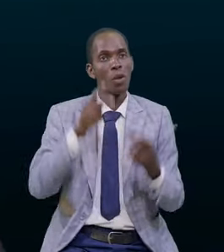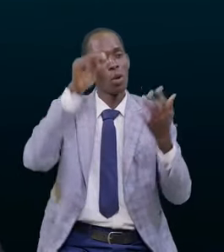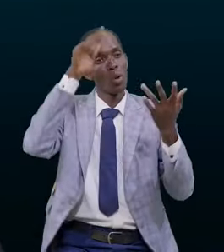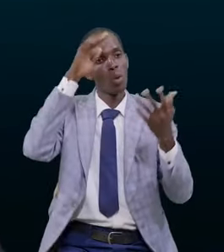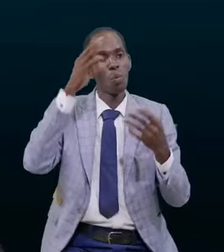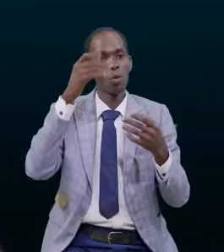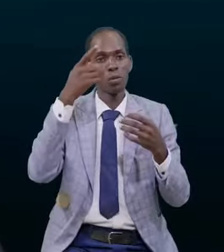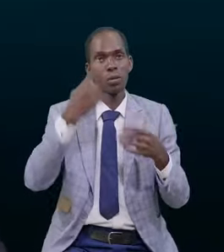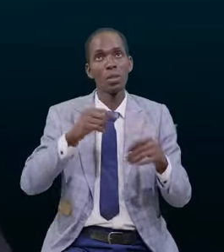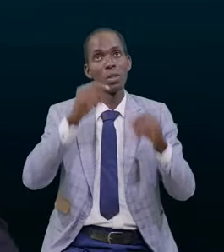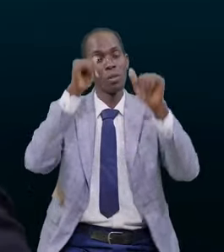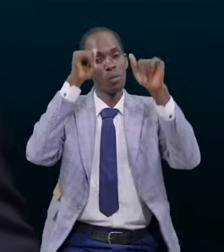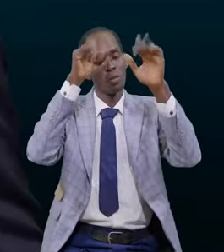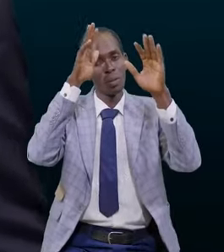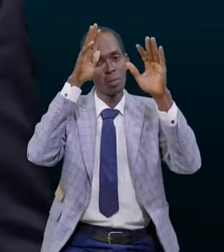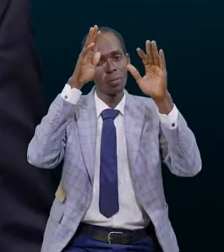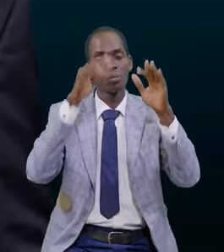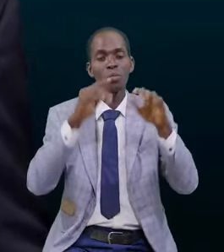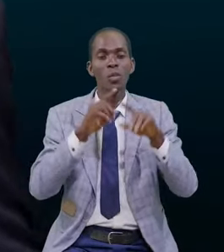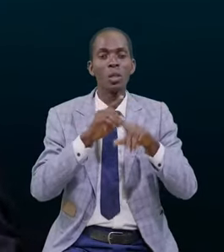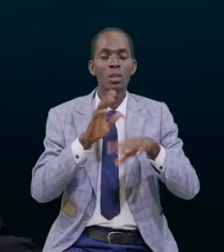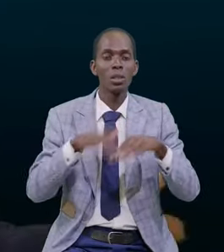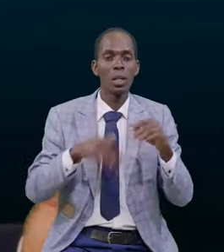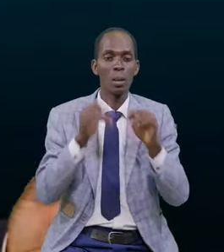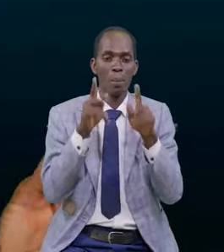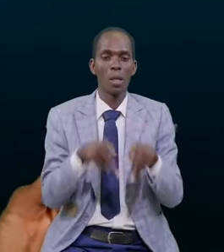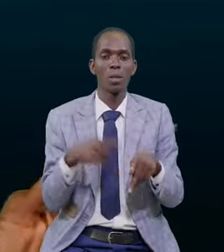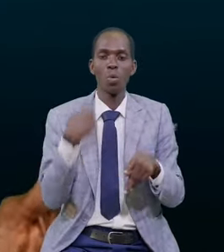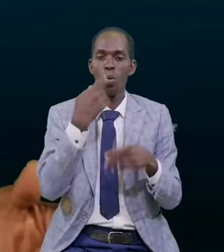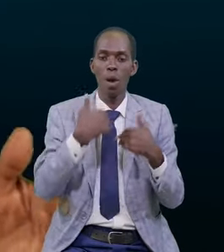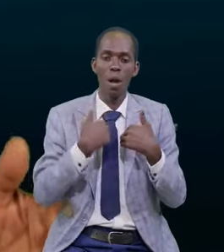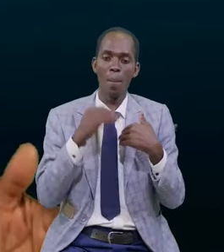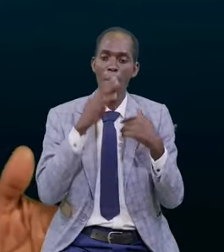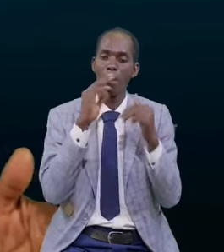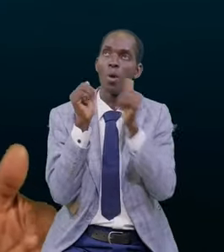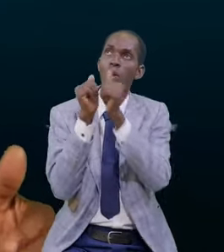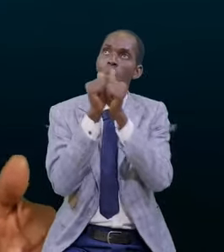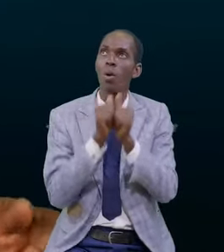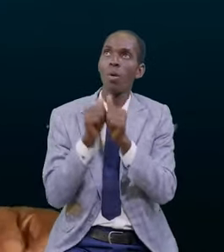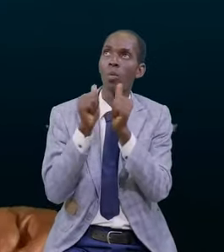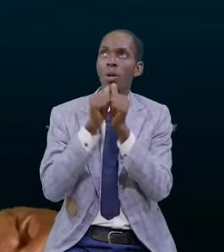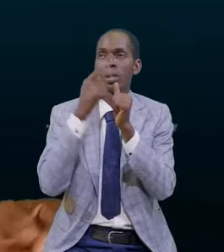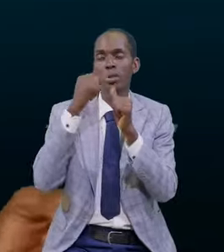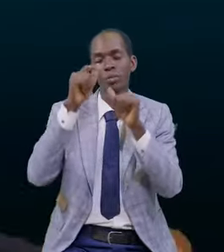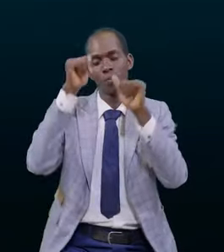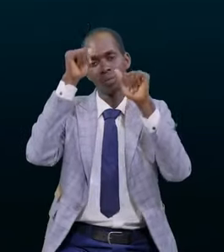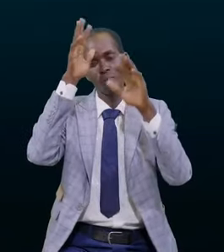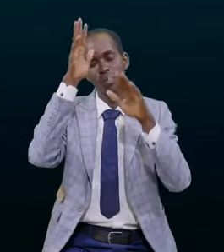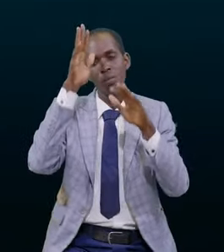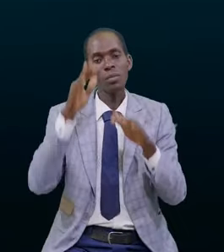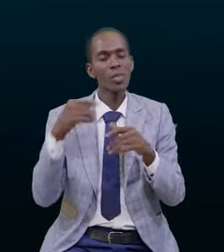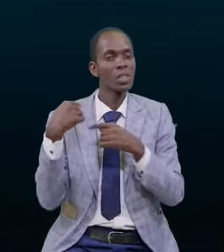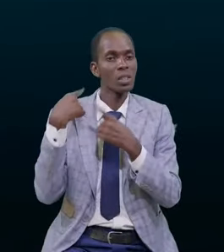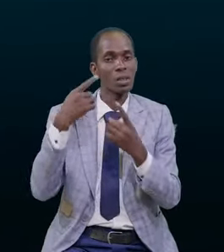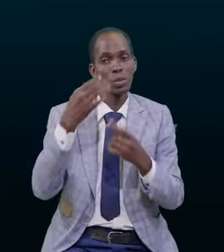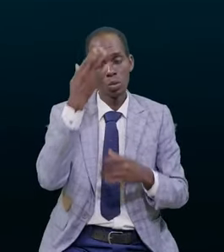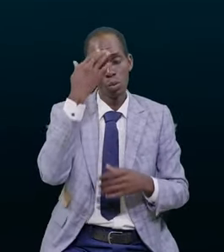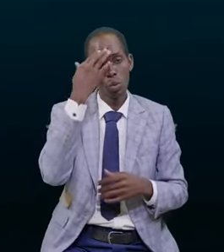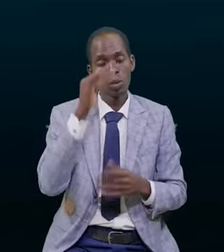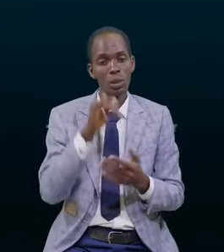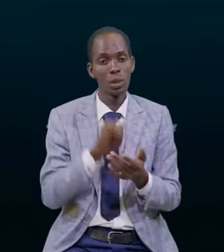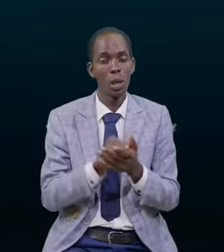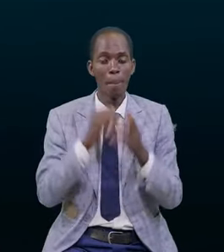the bosom of the father from eternity not only that Moses delivered Israel from Egypt what a fit a